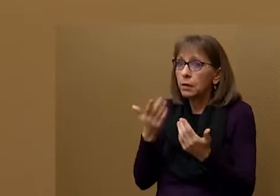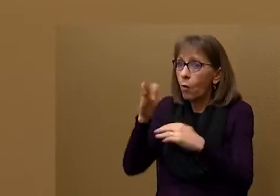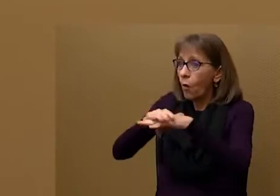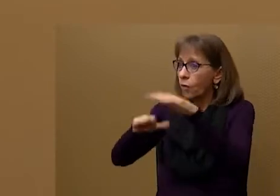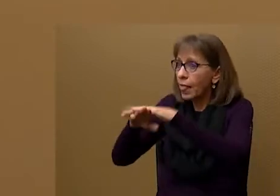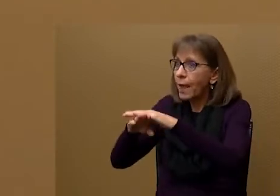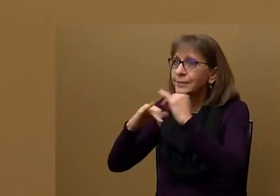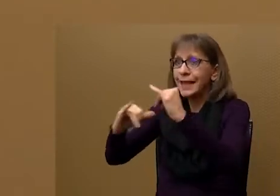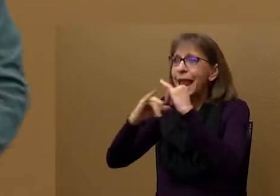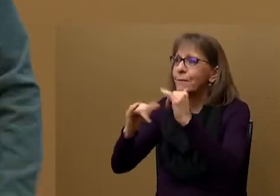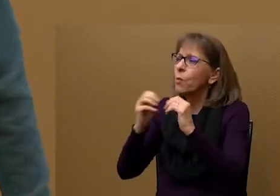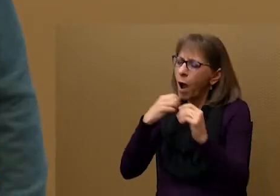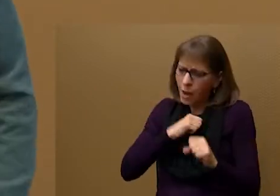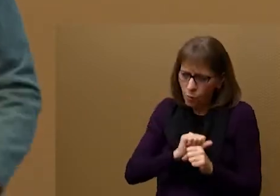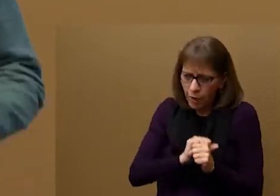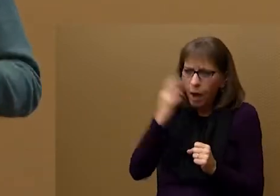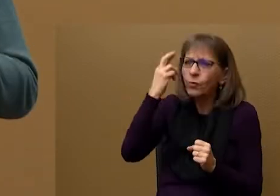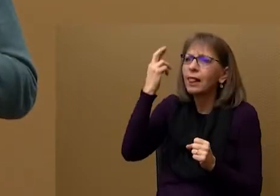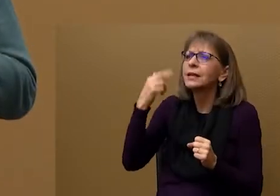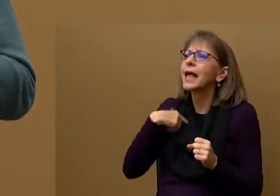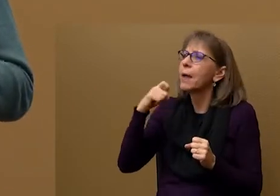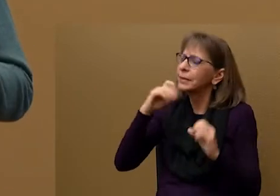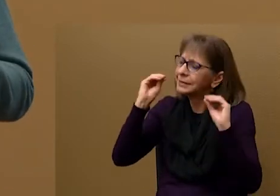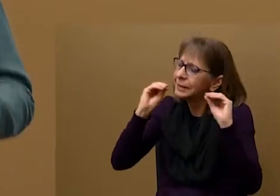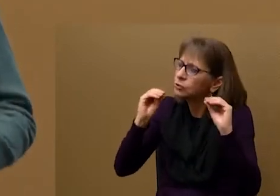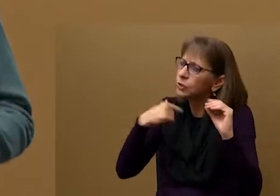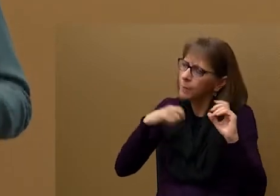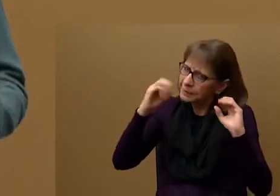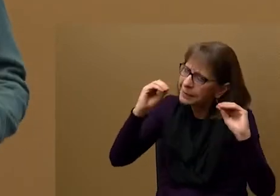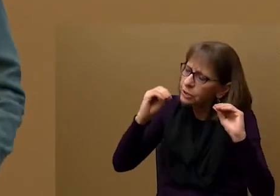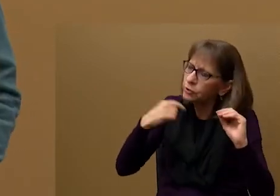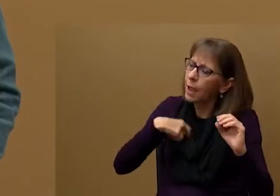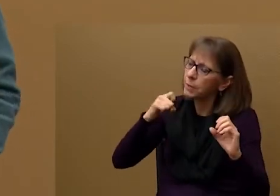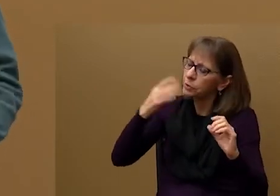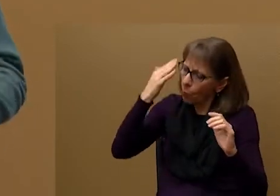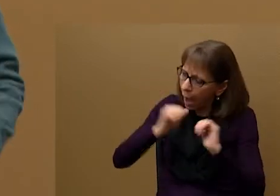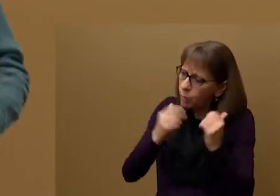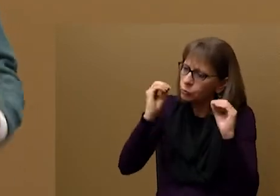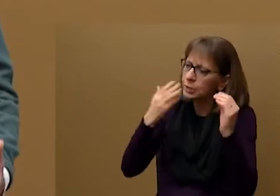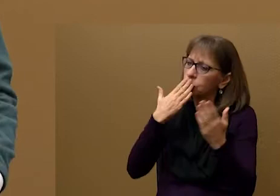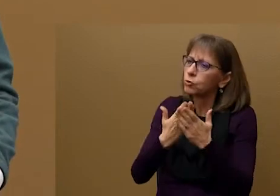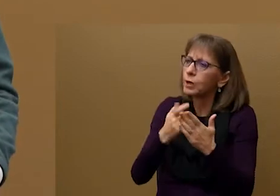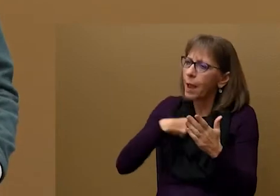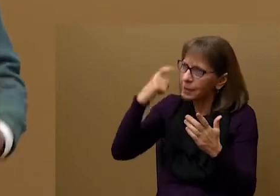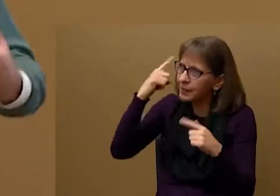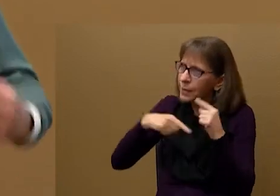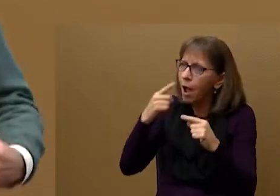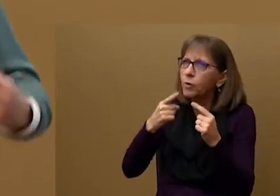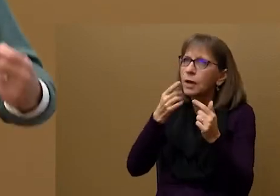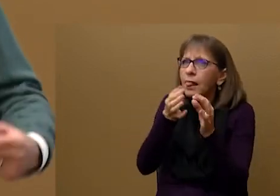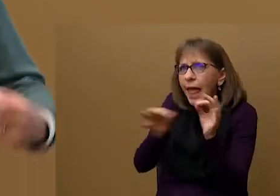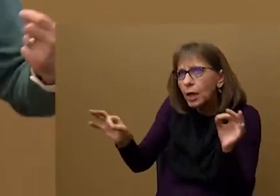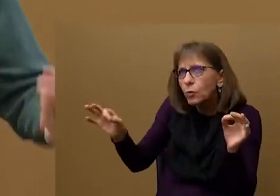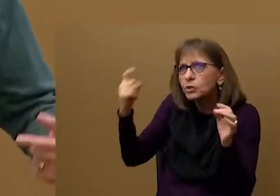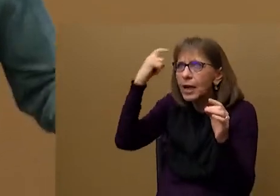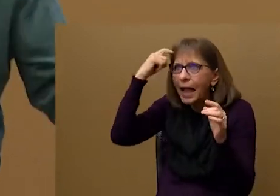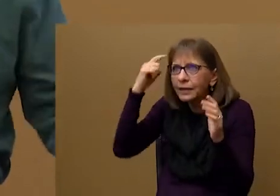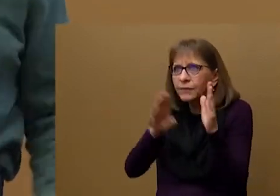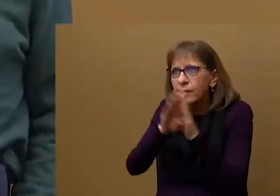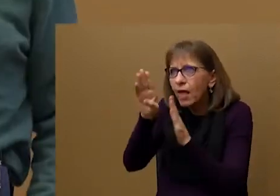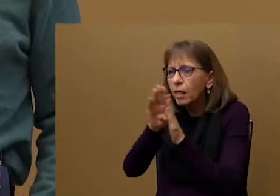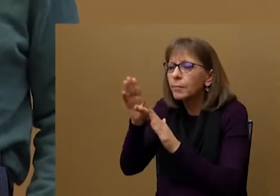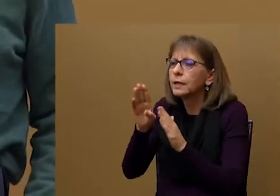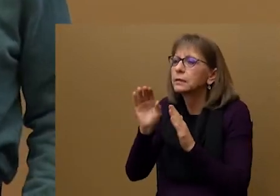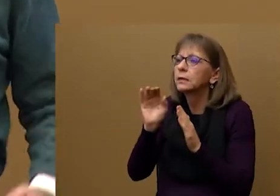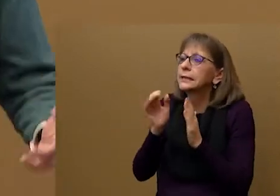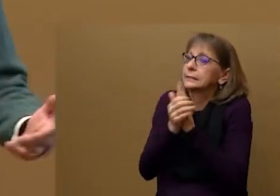think we're really overlapping. The more I do this work, the more I realize I have to be a teacher. I have to be a good teacher, and I have to be thinking about language and